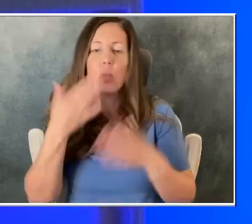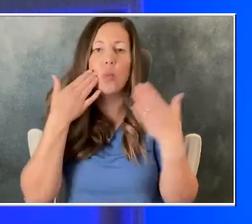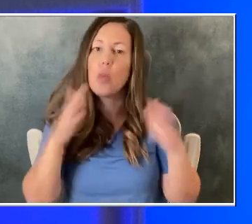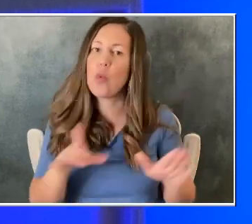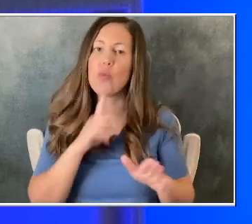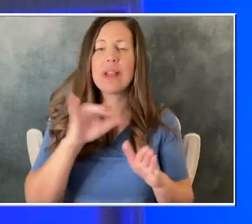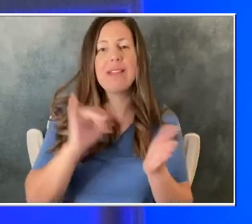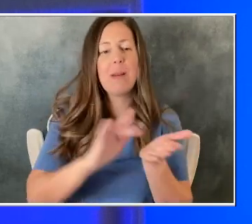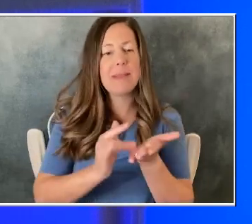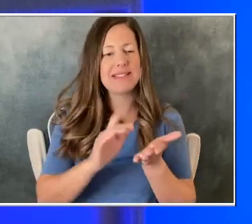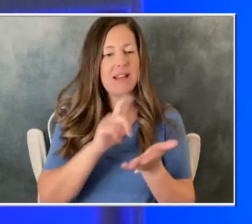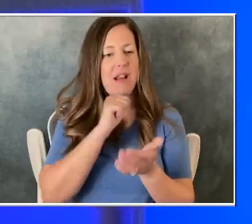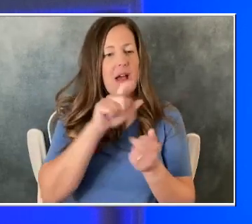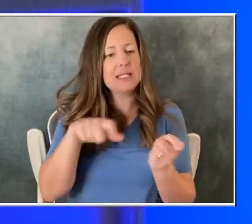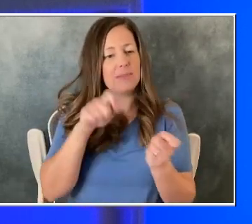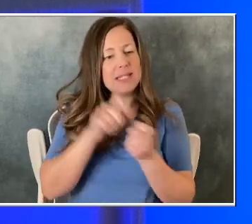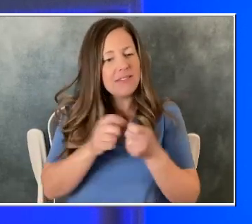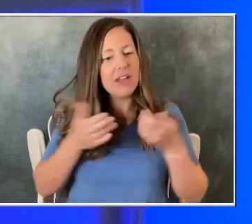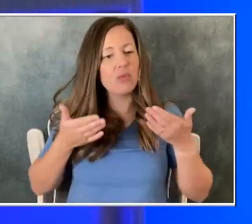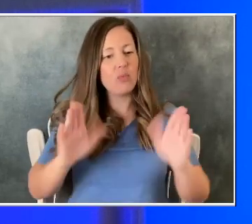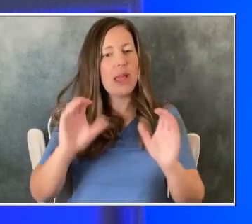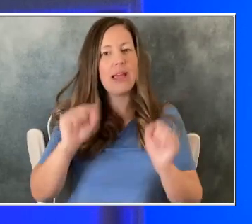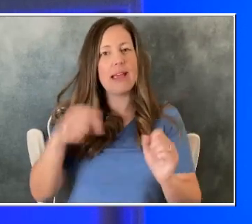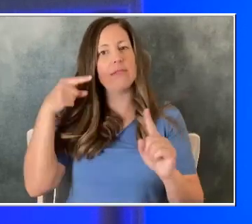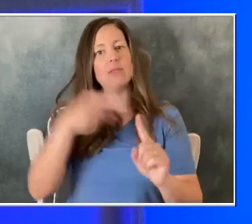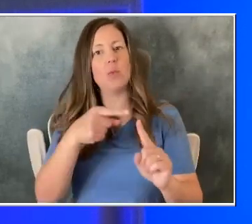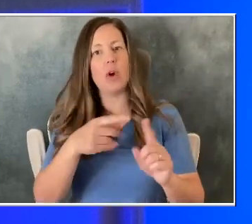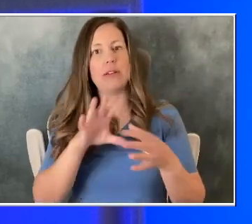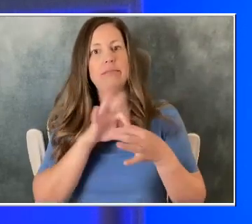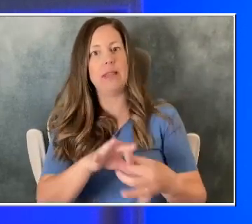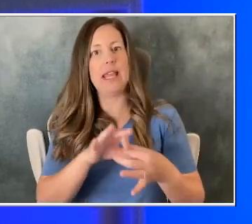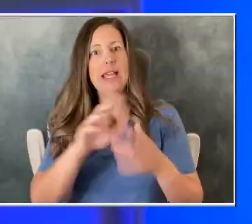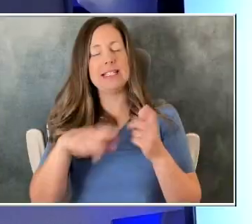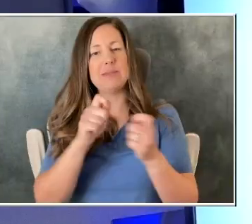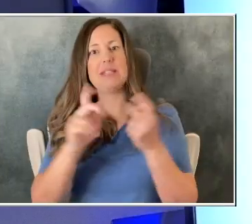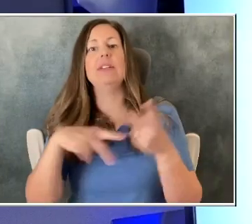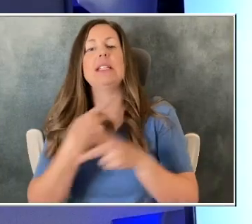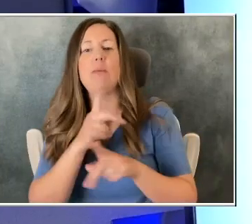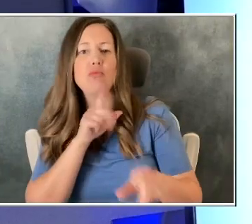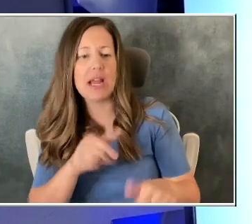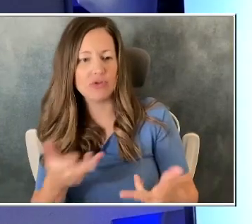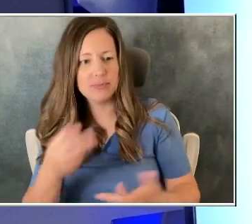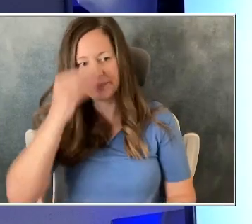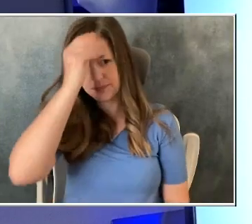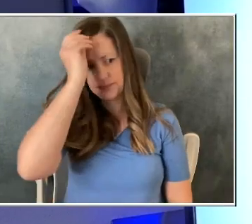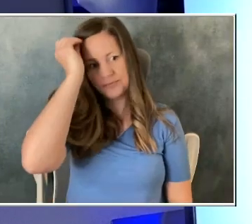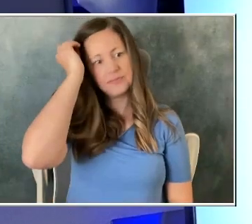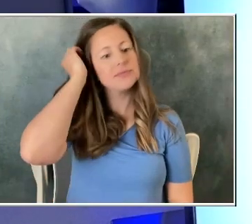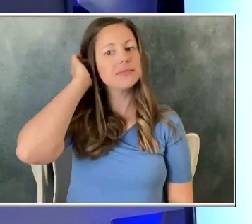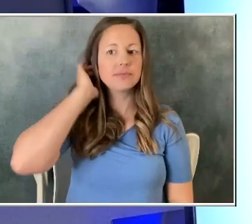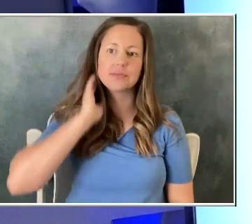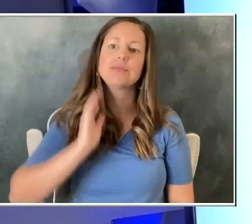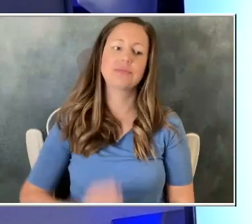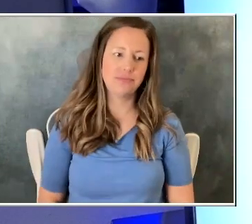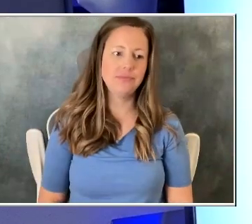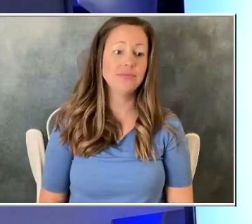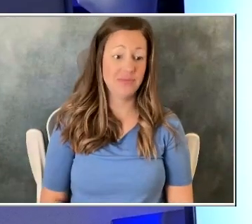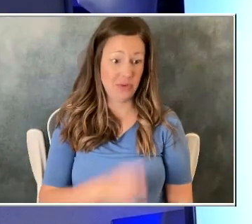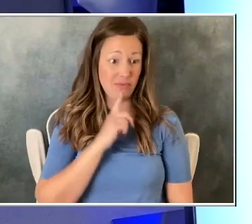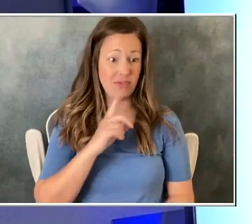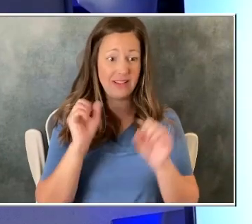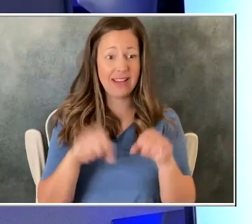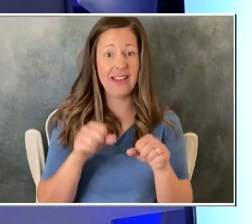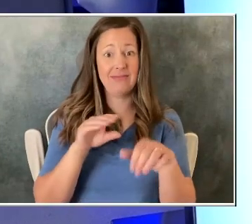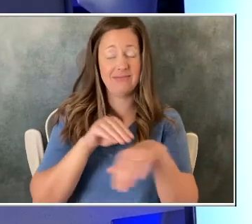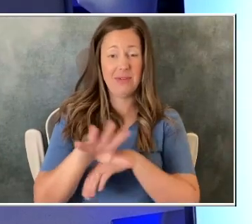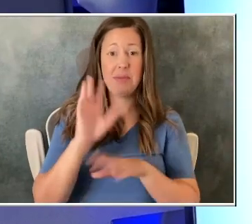specific mechanism that we can target or that we can link to a specific type of skin reaction. All right, so these can really impact folks. How severe is this